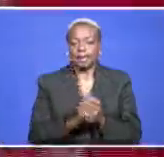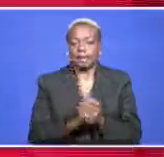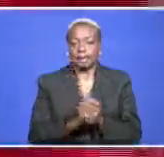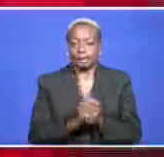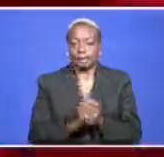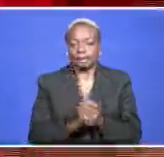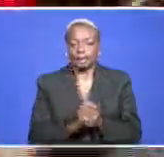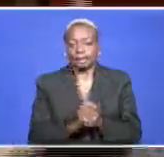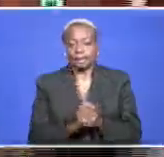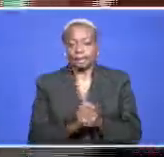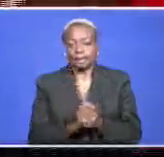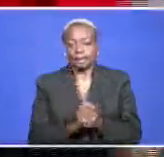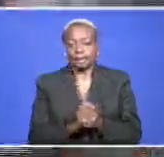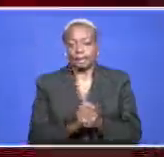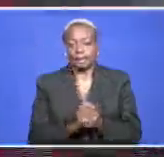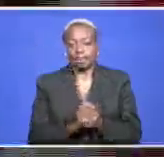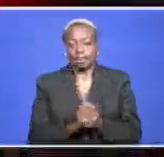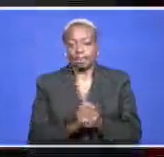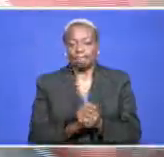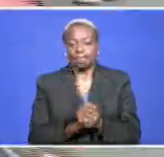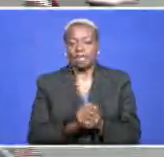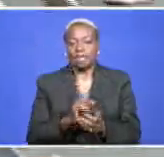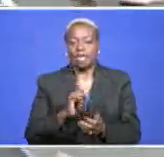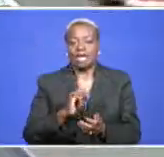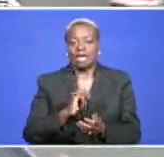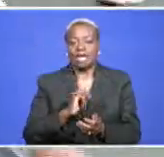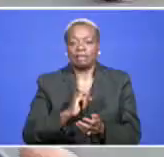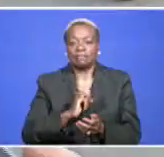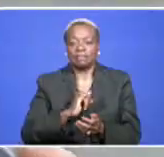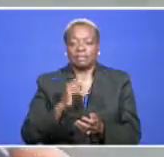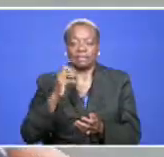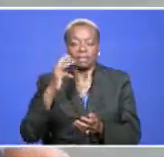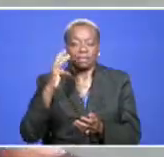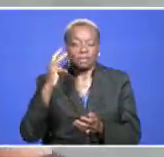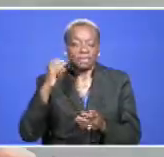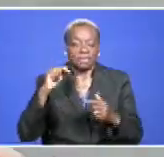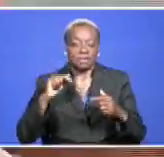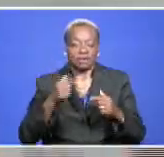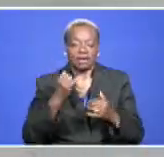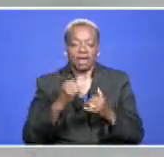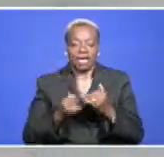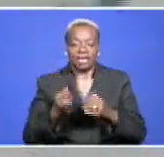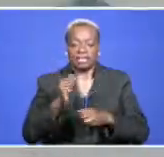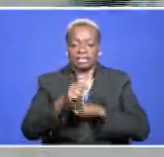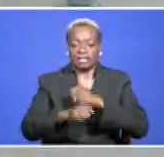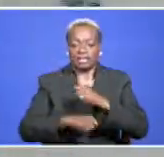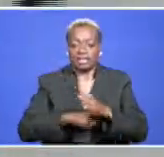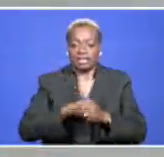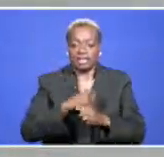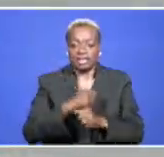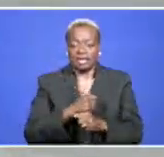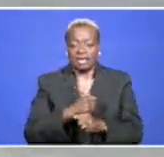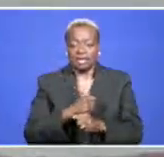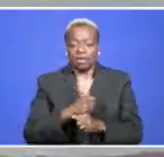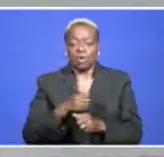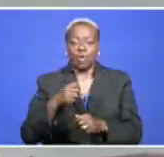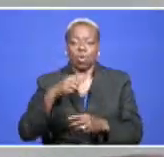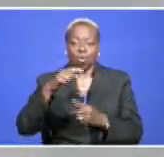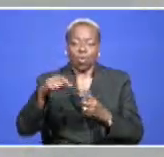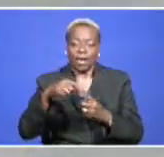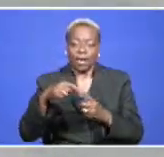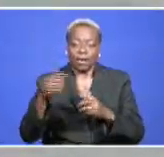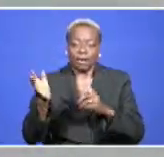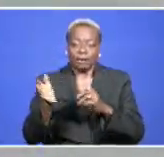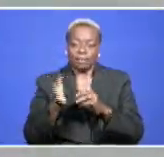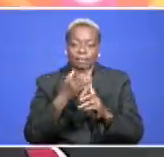1,278.5. I was hurt last year coming from the defeat, so we better have 110% effort